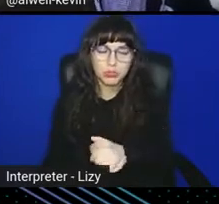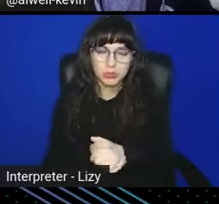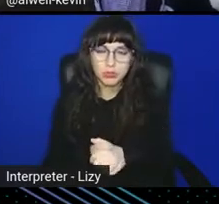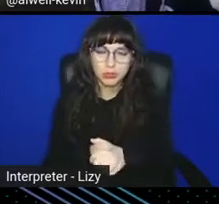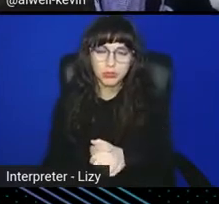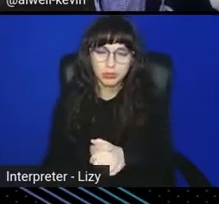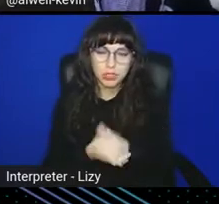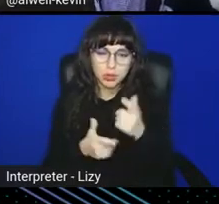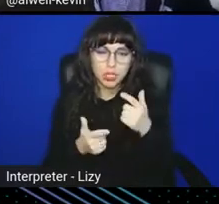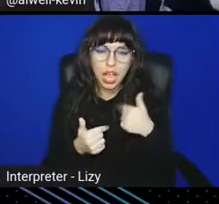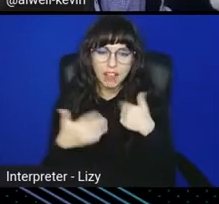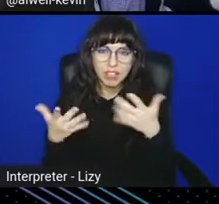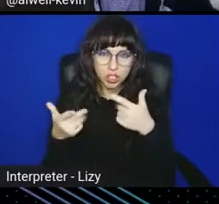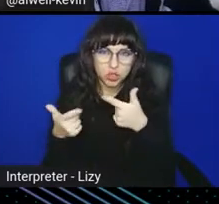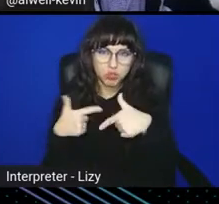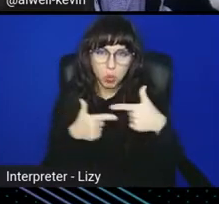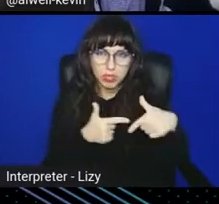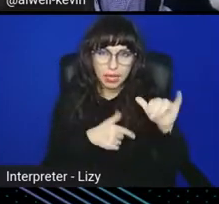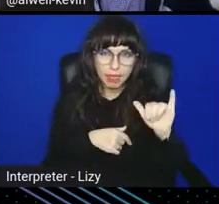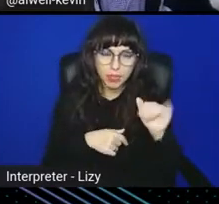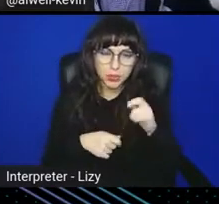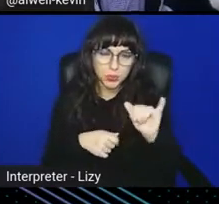Here we go.